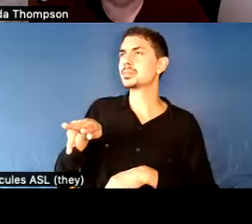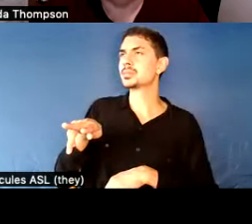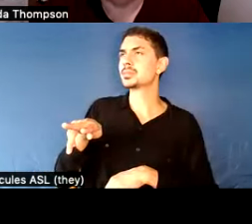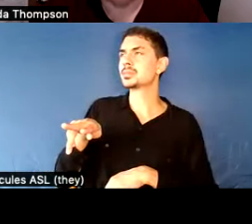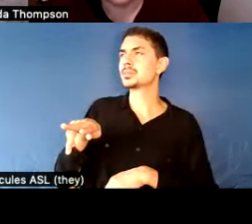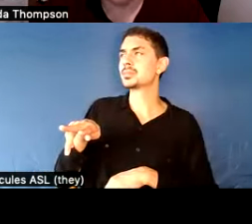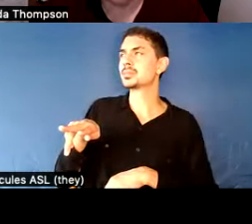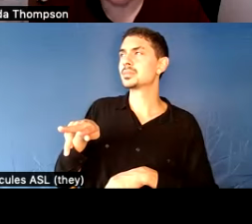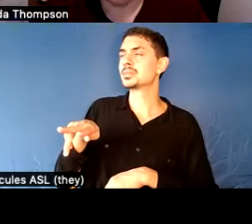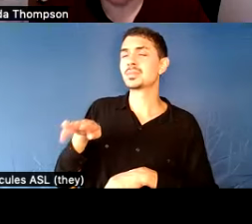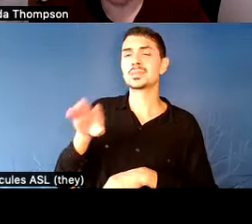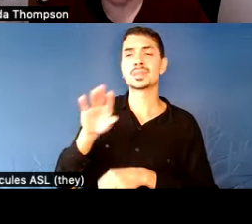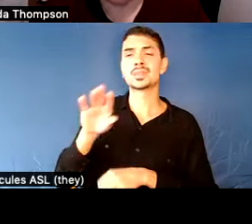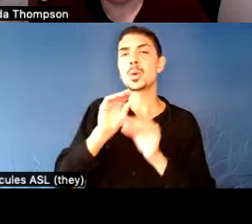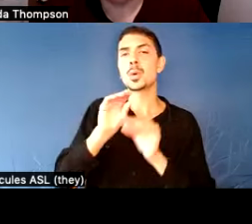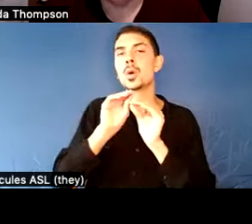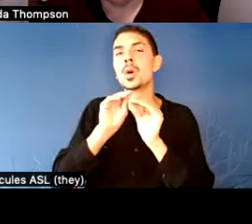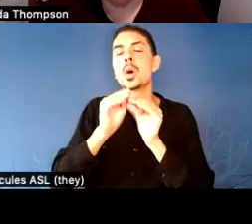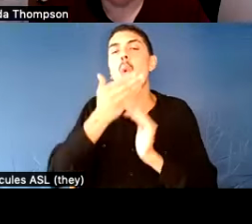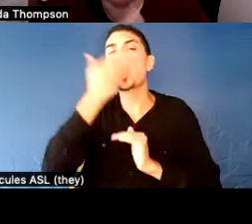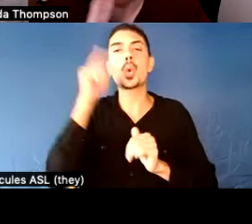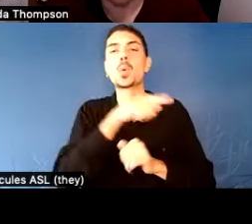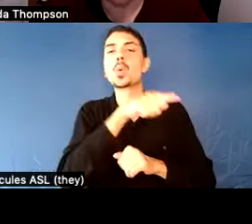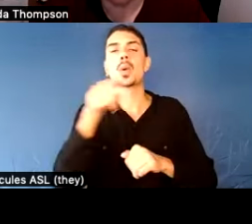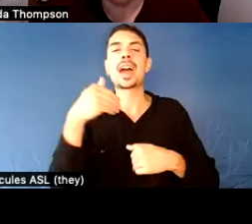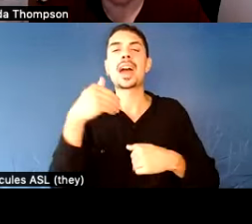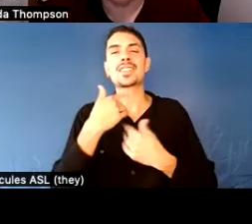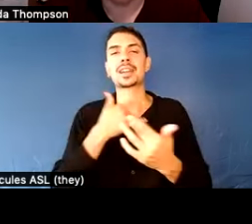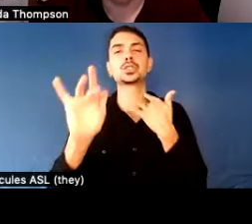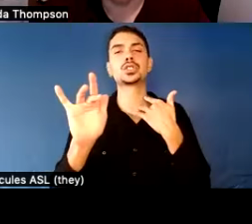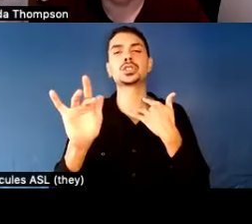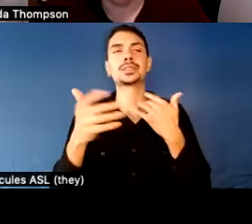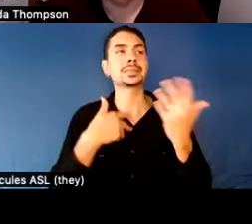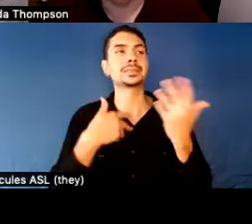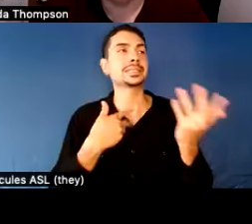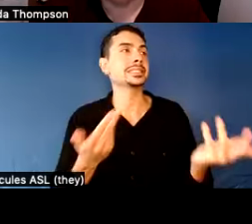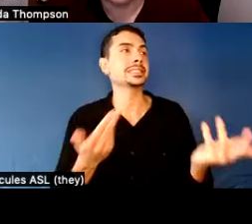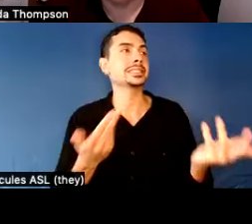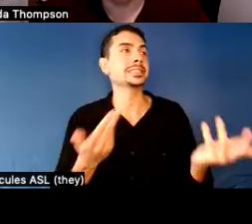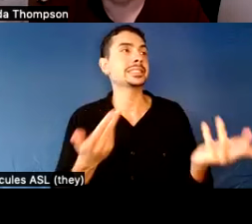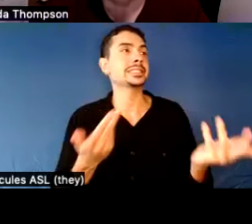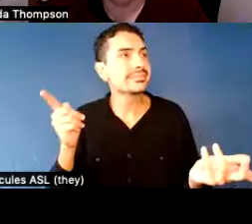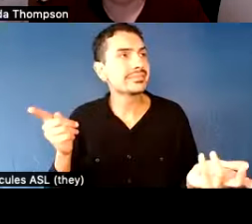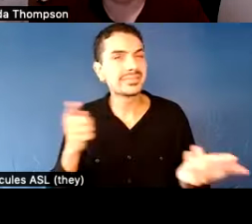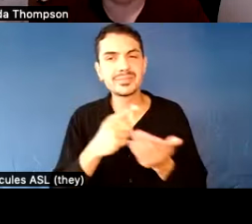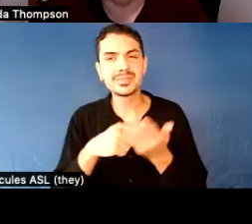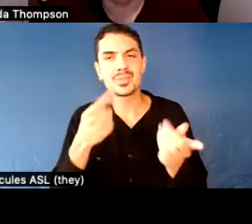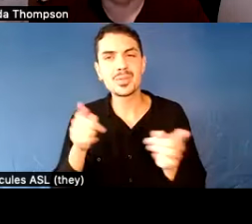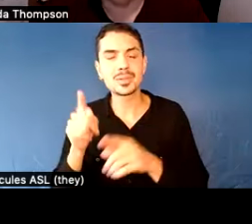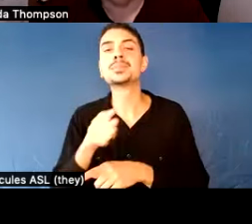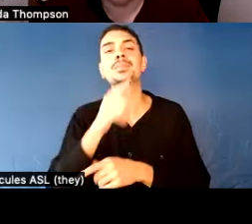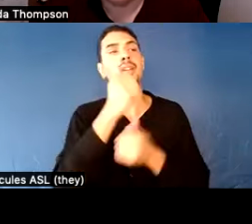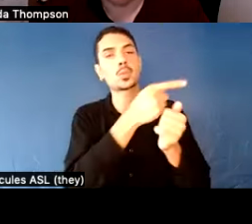the compassion part is missing. And I think everything you're saying is right along the lines of what I've